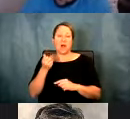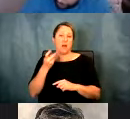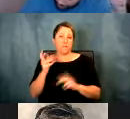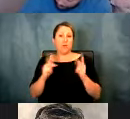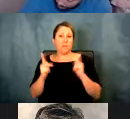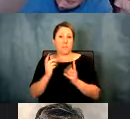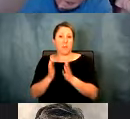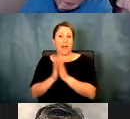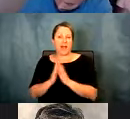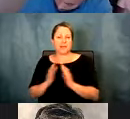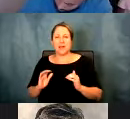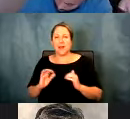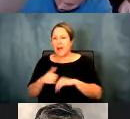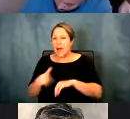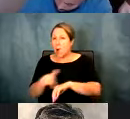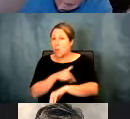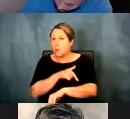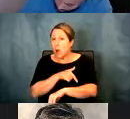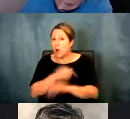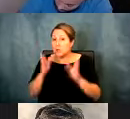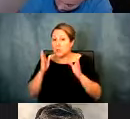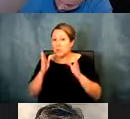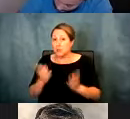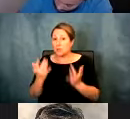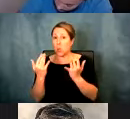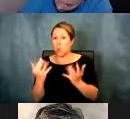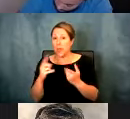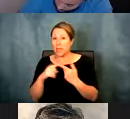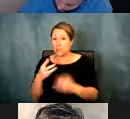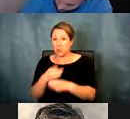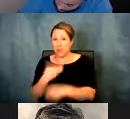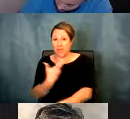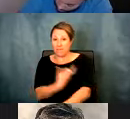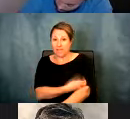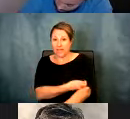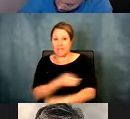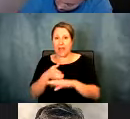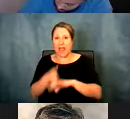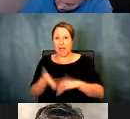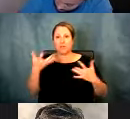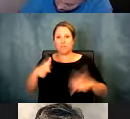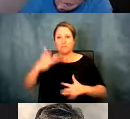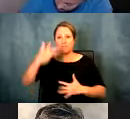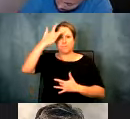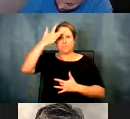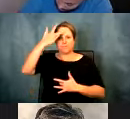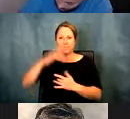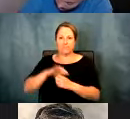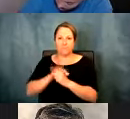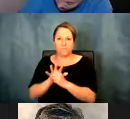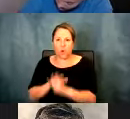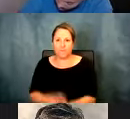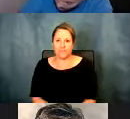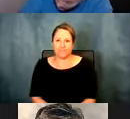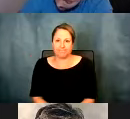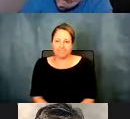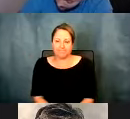know, how long should someone wait to get the vaccine after they've had COVID?